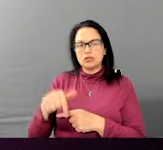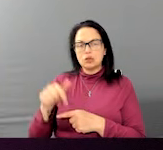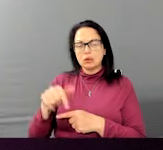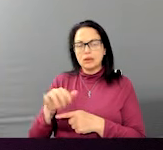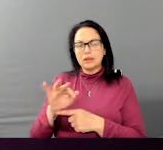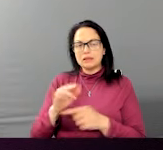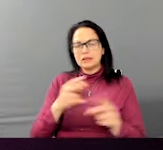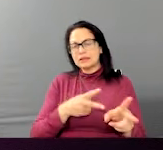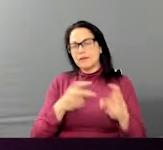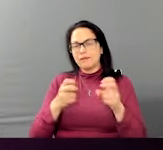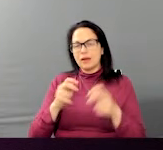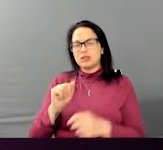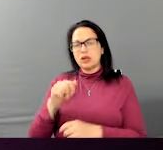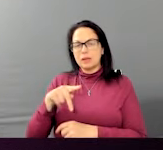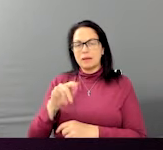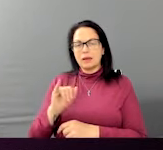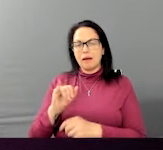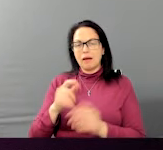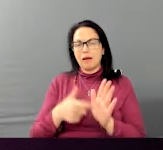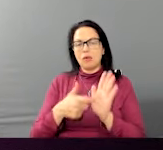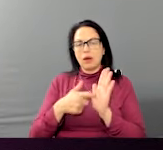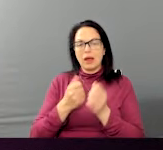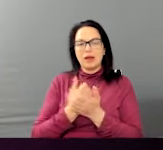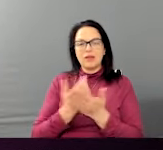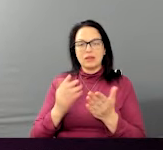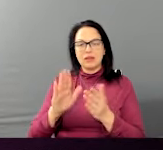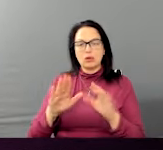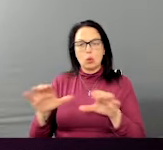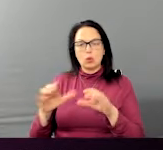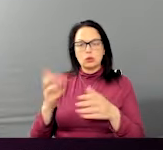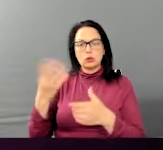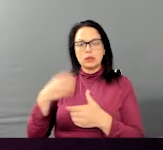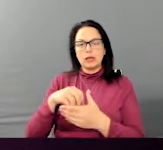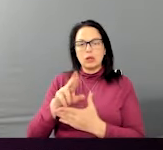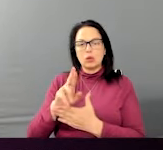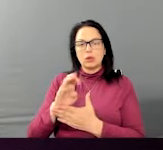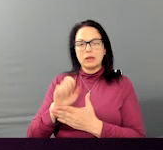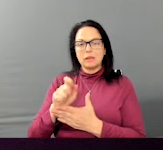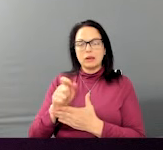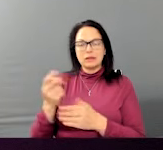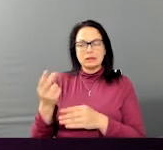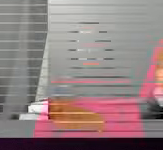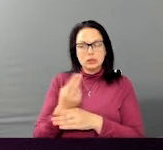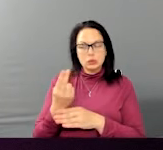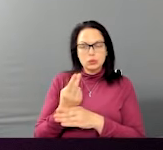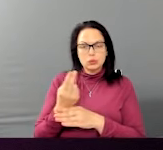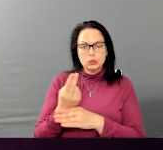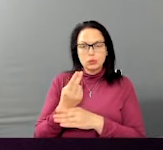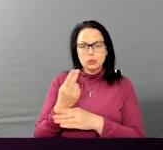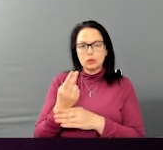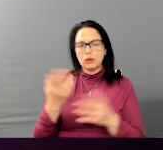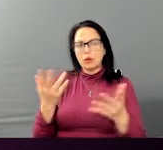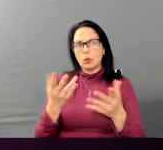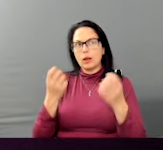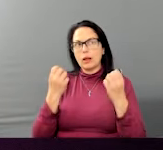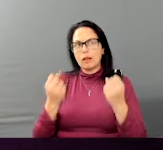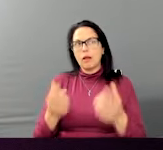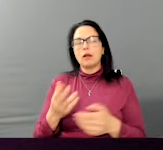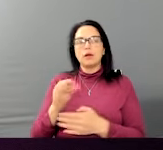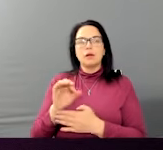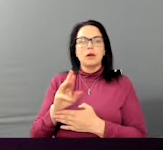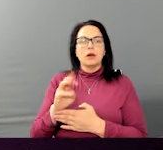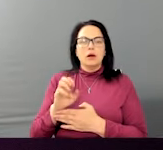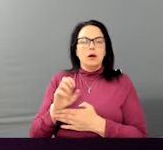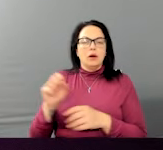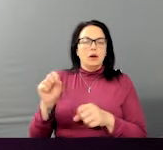API request. So everything that you're doing in Remix is using what a lot of frameworks do, and what I have done in